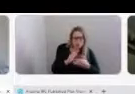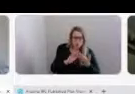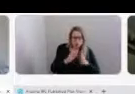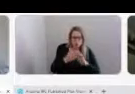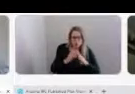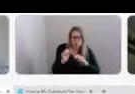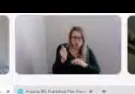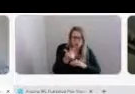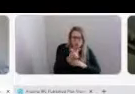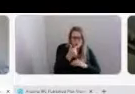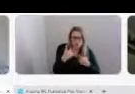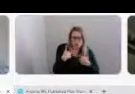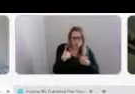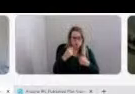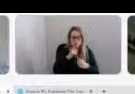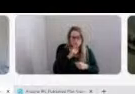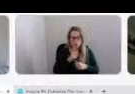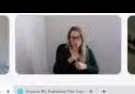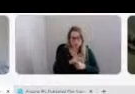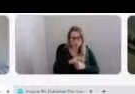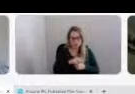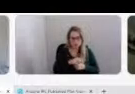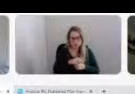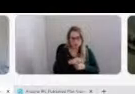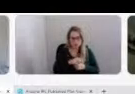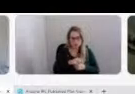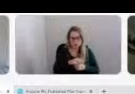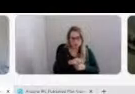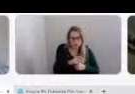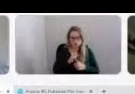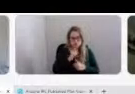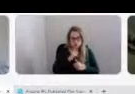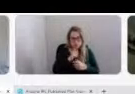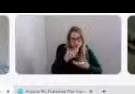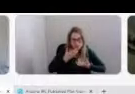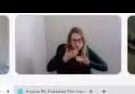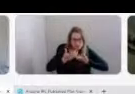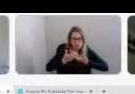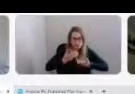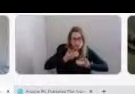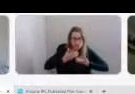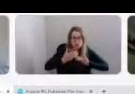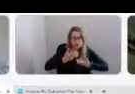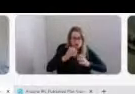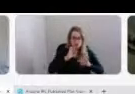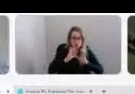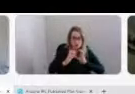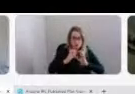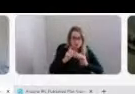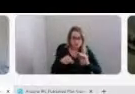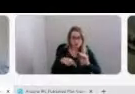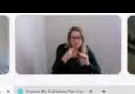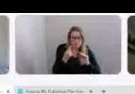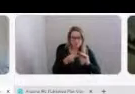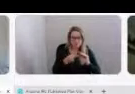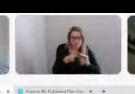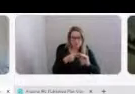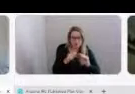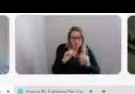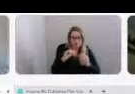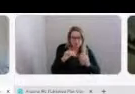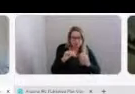i've really been really got engaged into a conversation about this redistributing